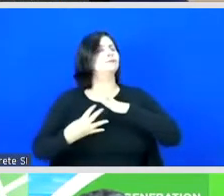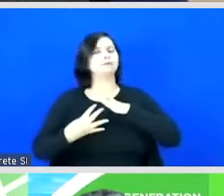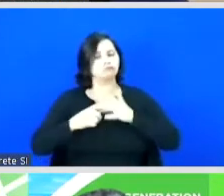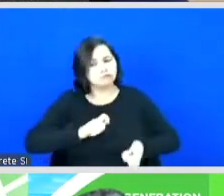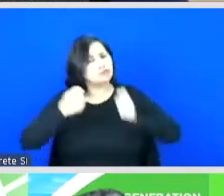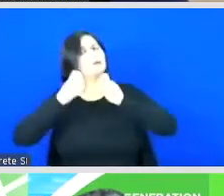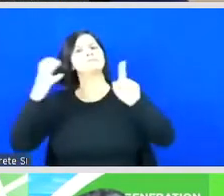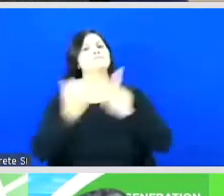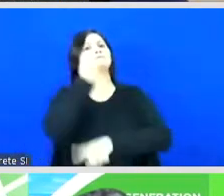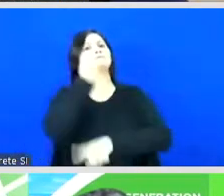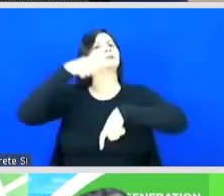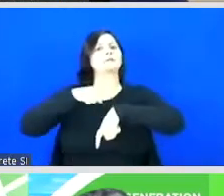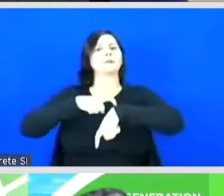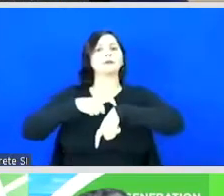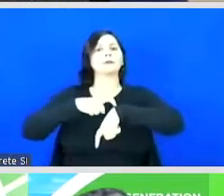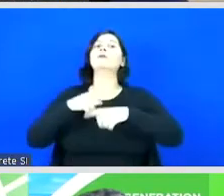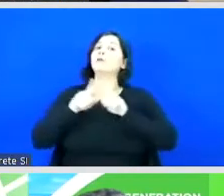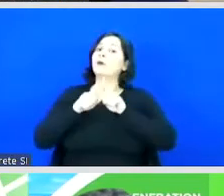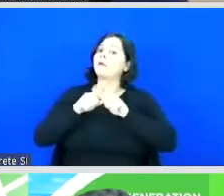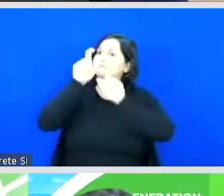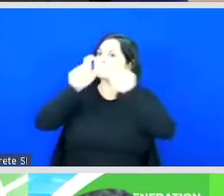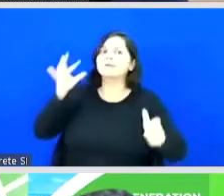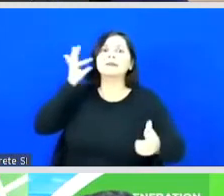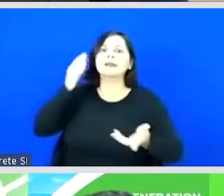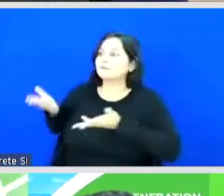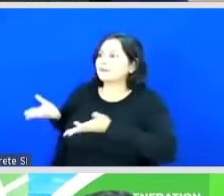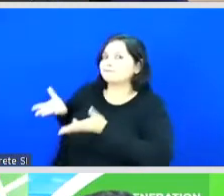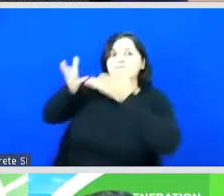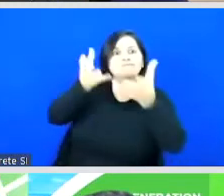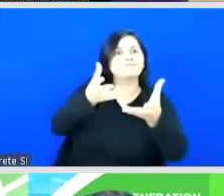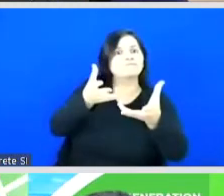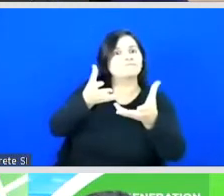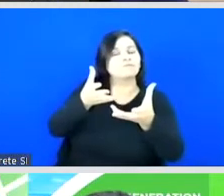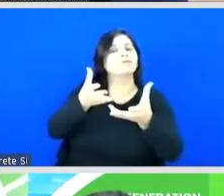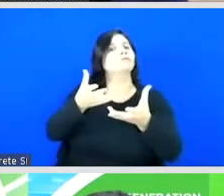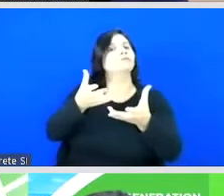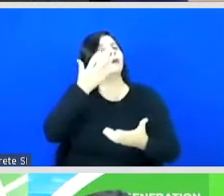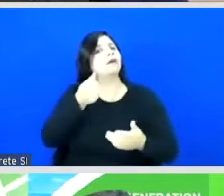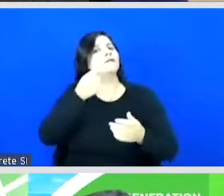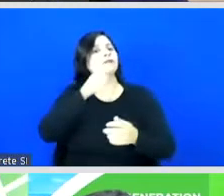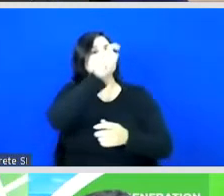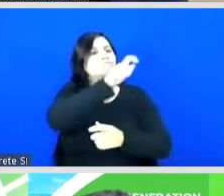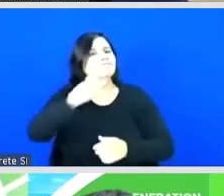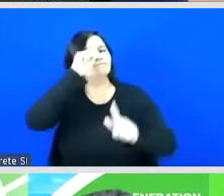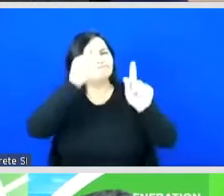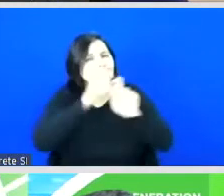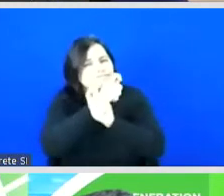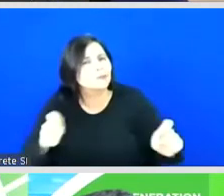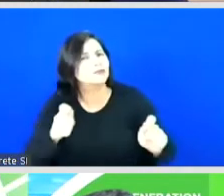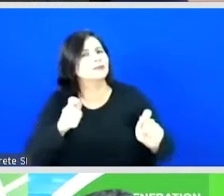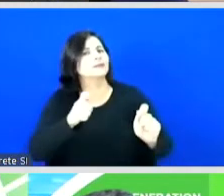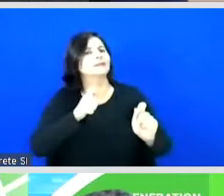and thoughts about today, is that we have, here is a capacity that we can just not let